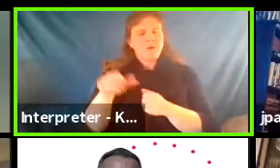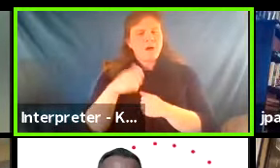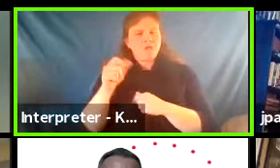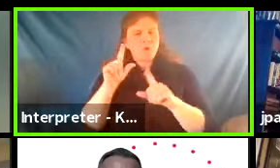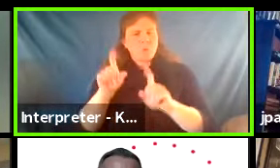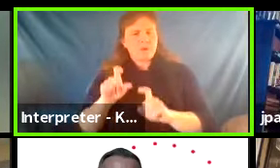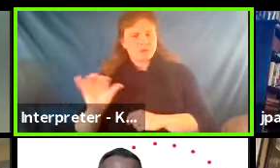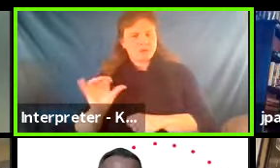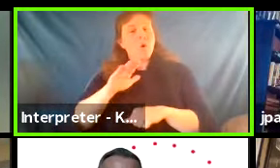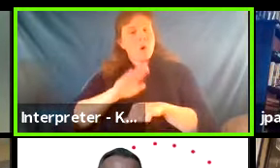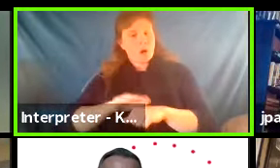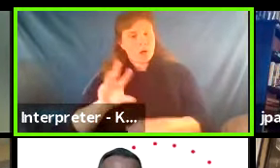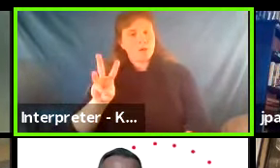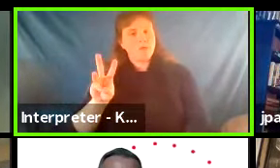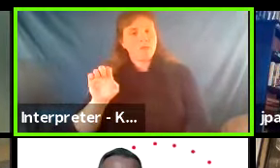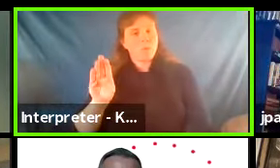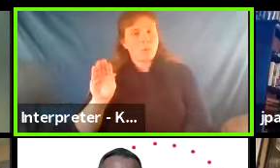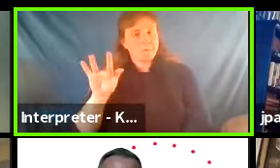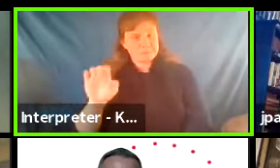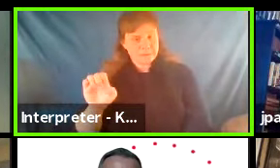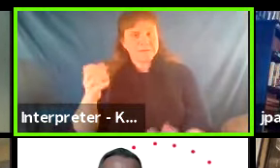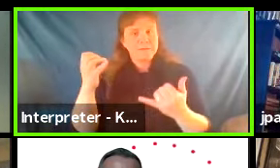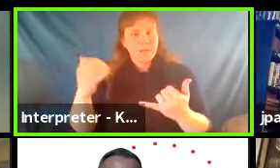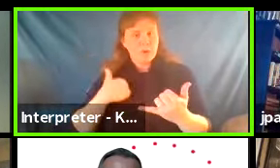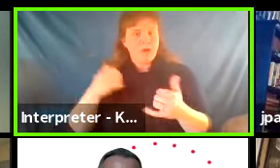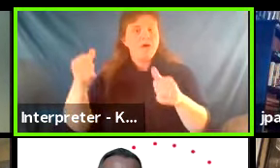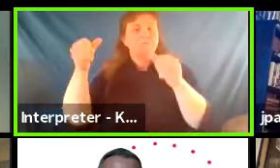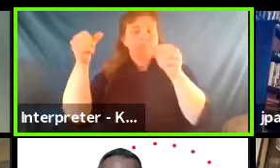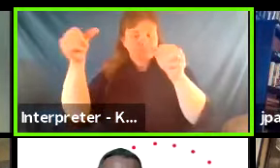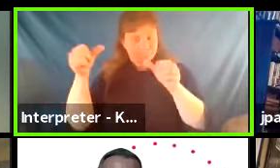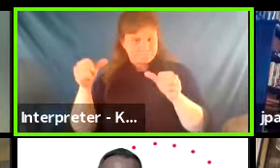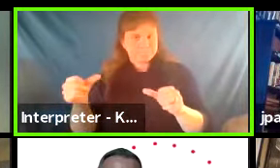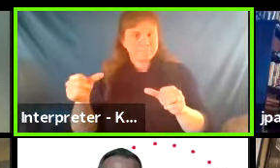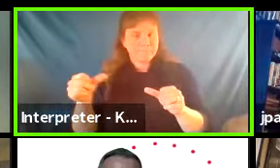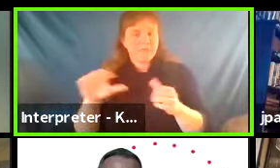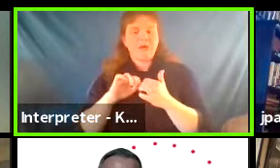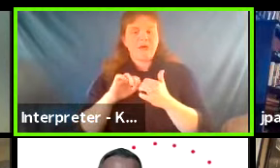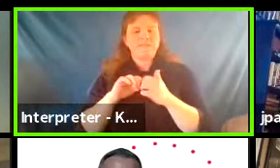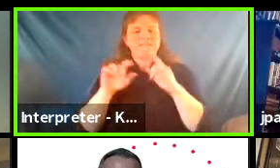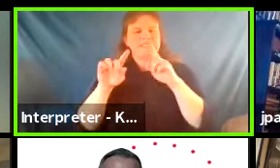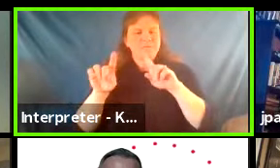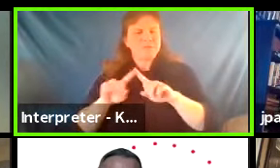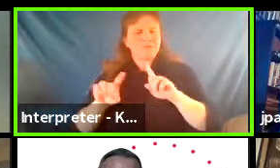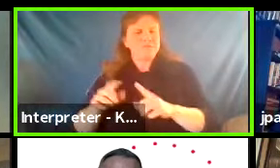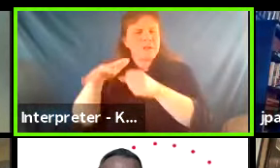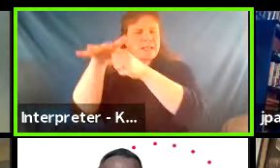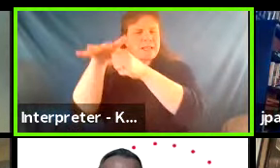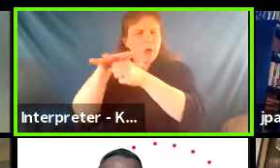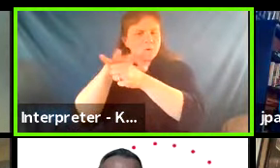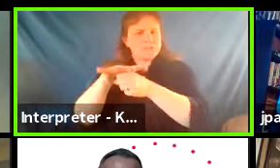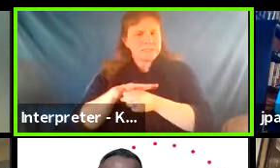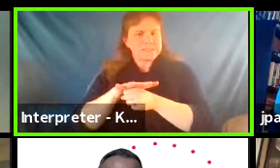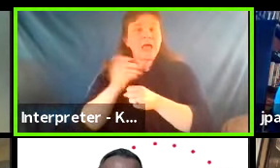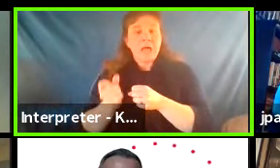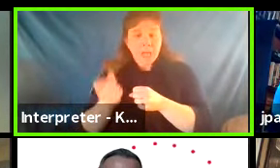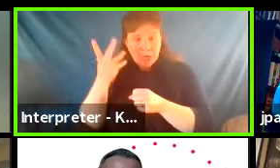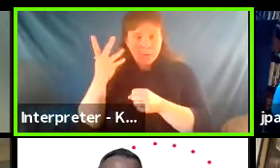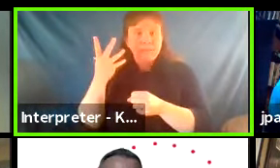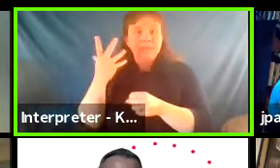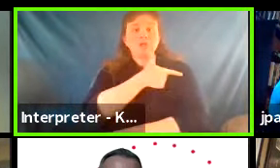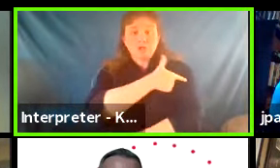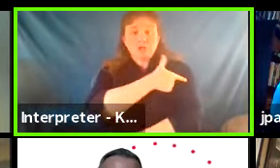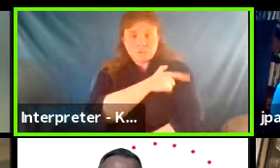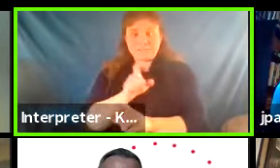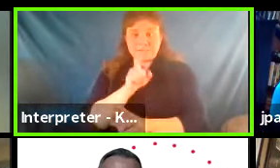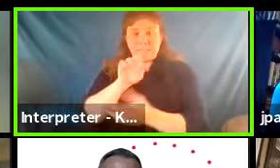website now a breakdown of how much is going to the multi-county entities and how much is going to local health departments who